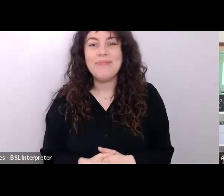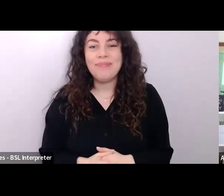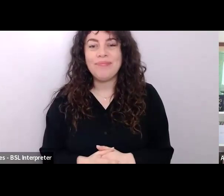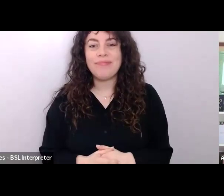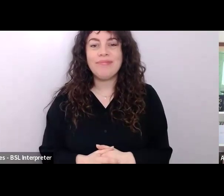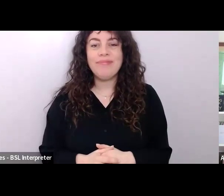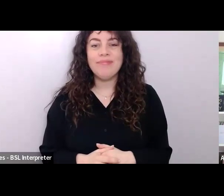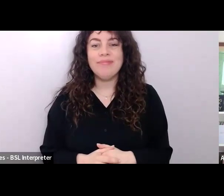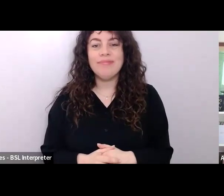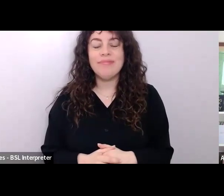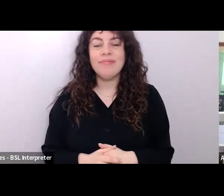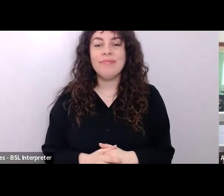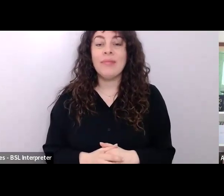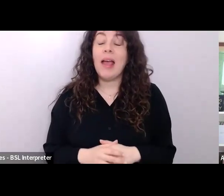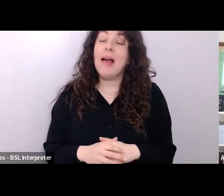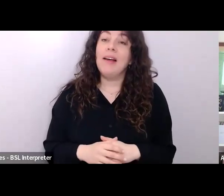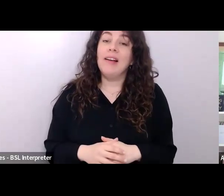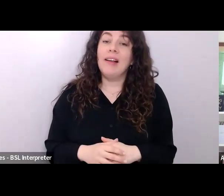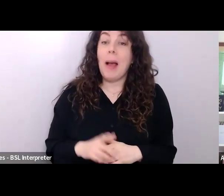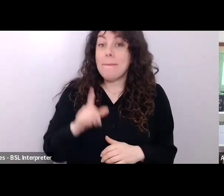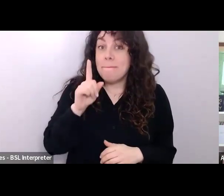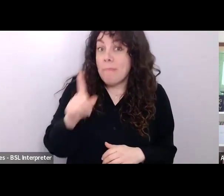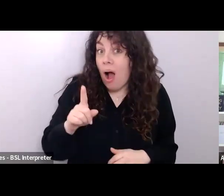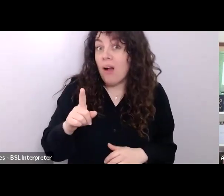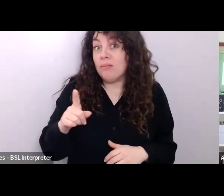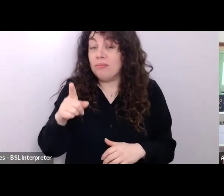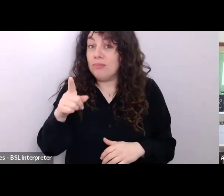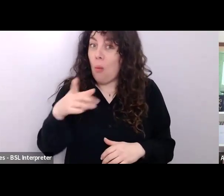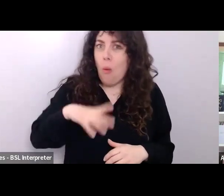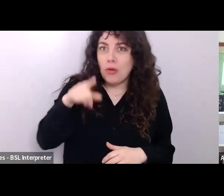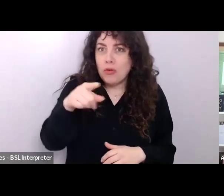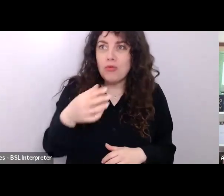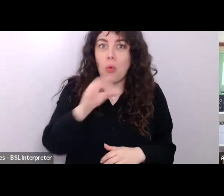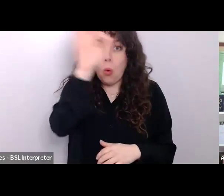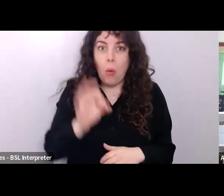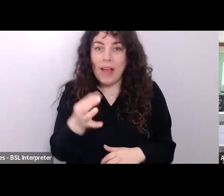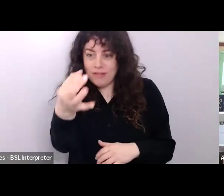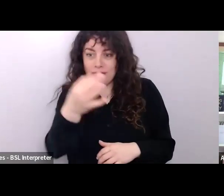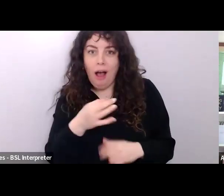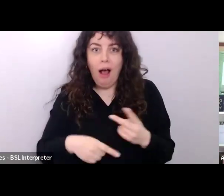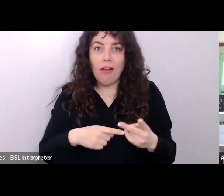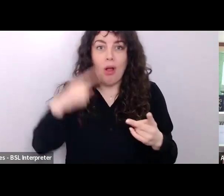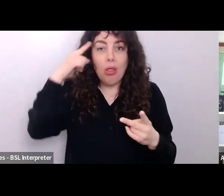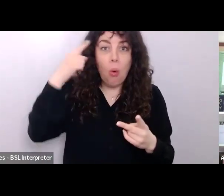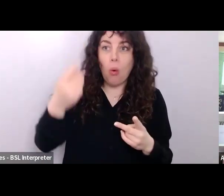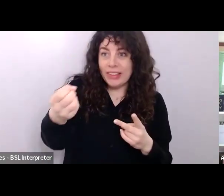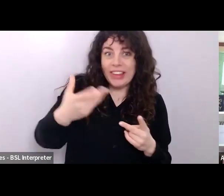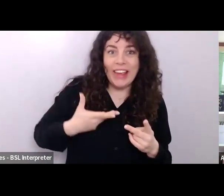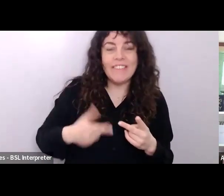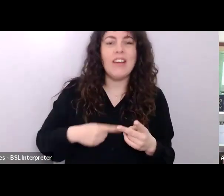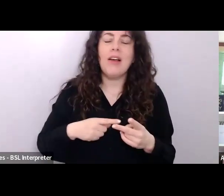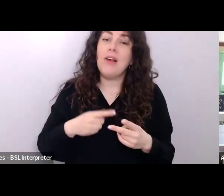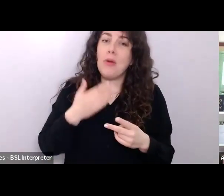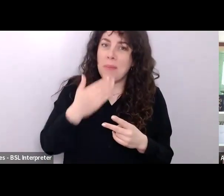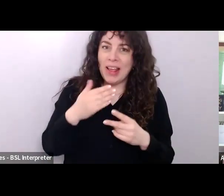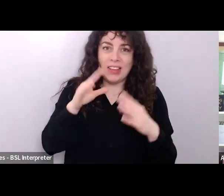But we would very much still like you to sort of get involved in the conversation and to ask questions and share your thoughts. So I would encourage you to please